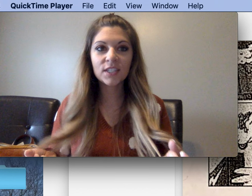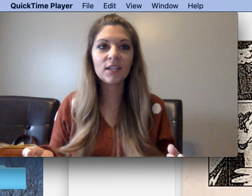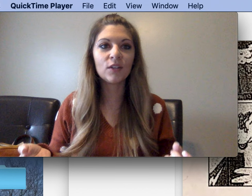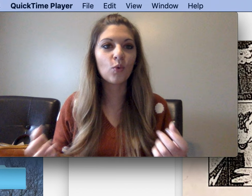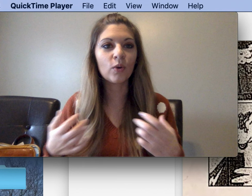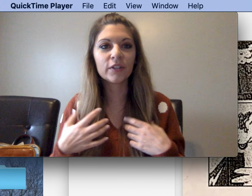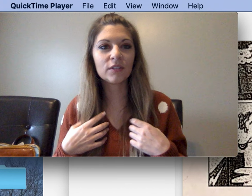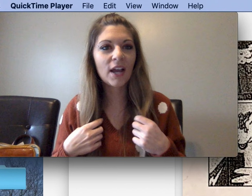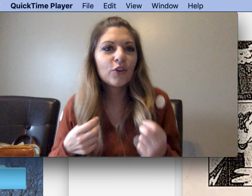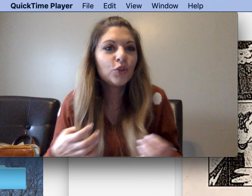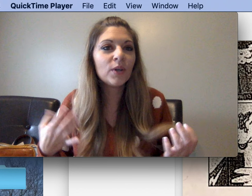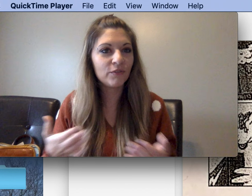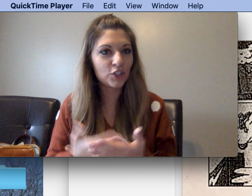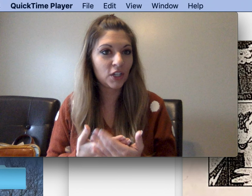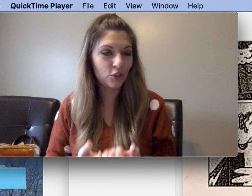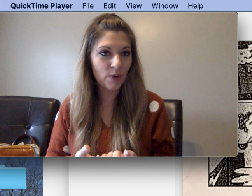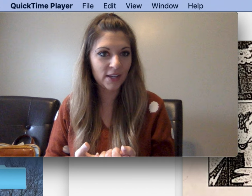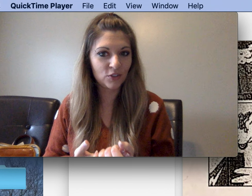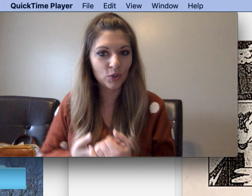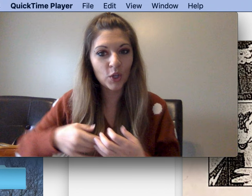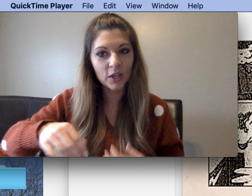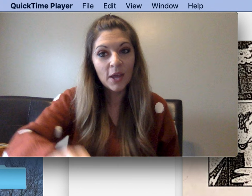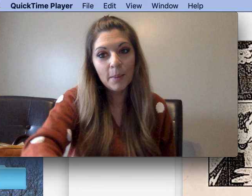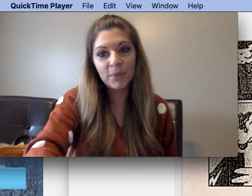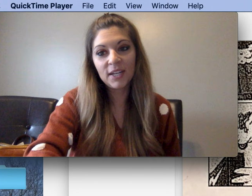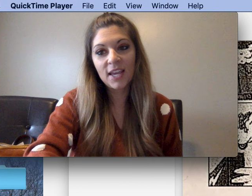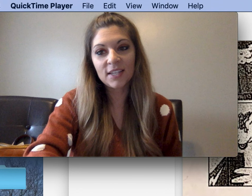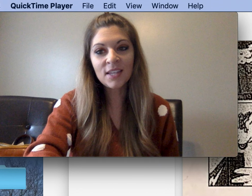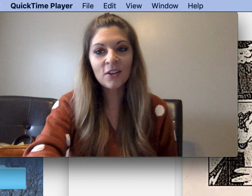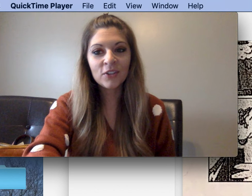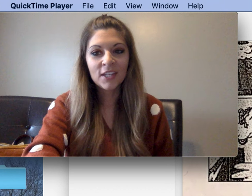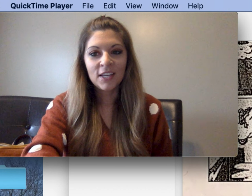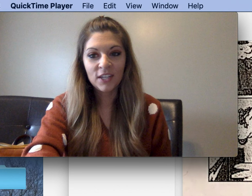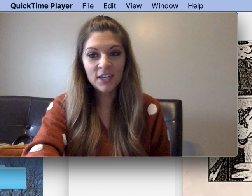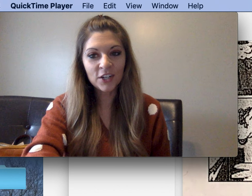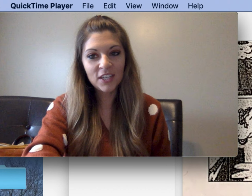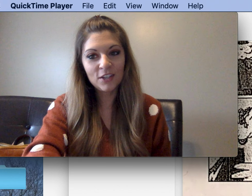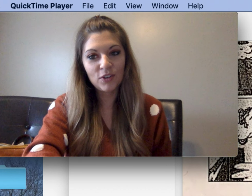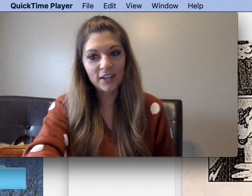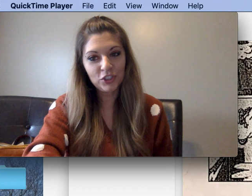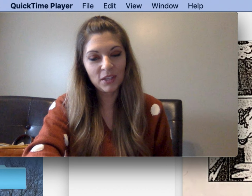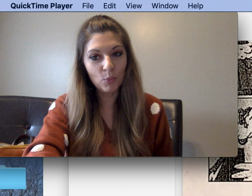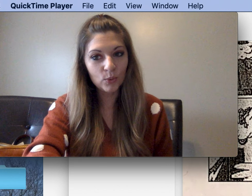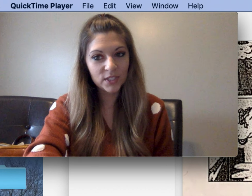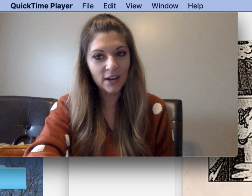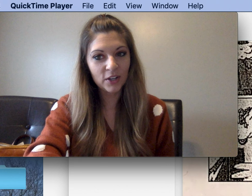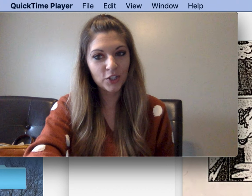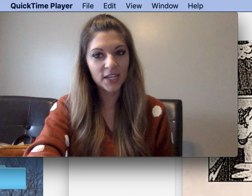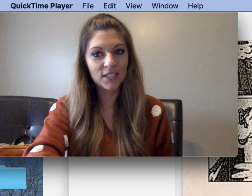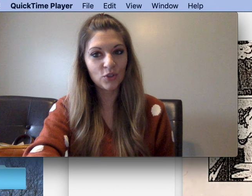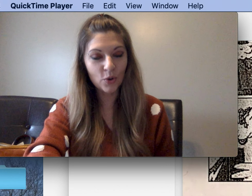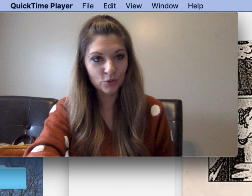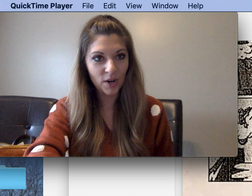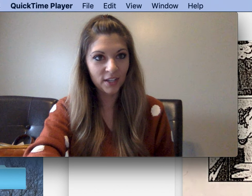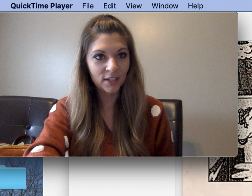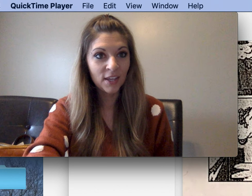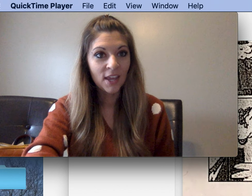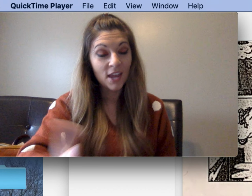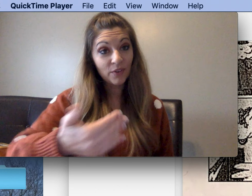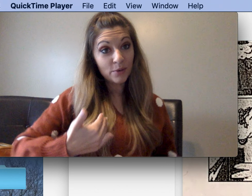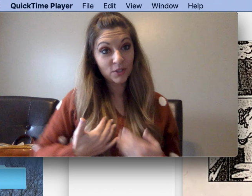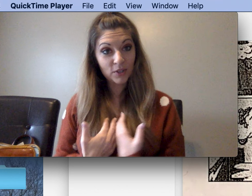they've seen, or how you envision a dragon to look. But in ASL, here he actually molds out and creates his own